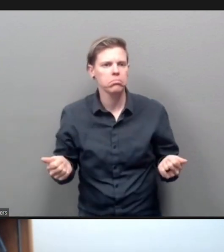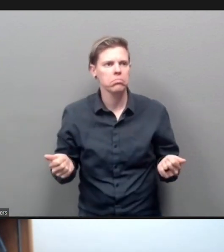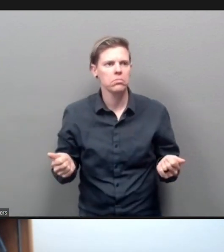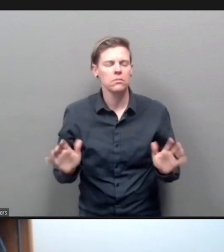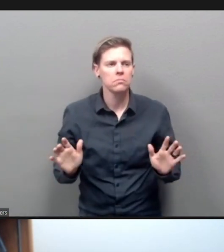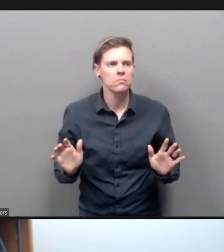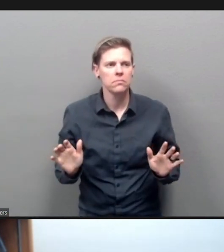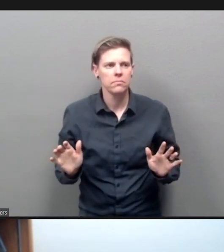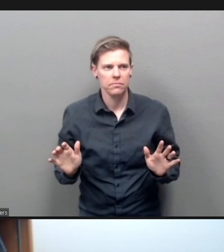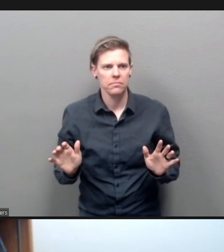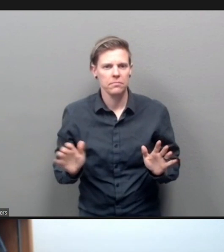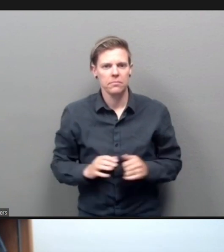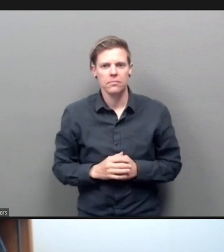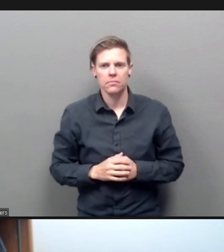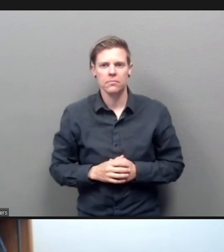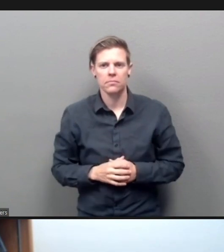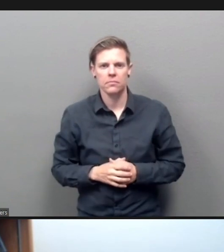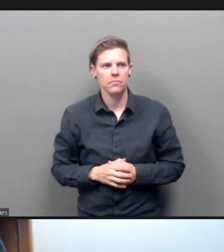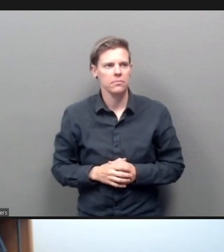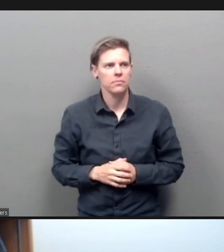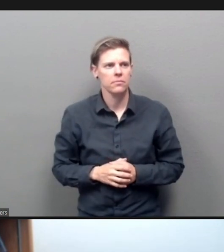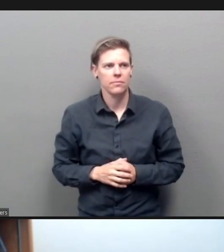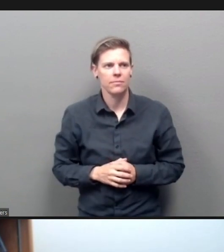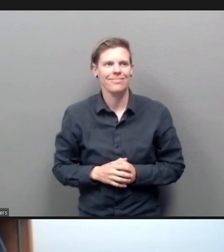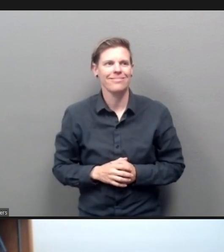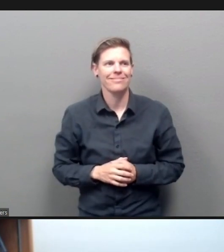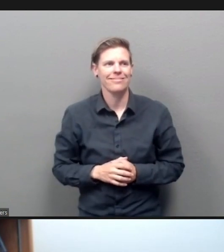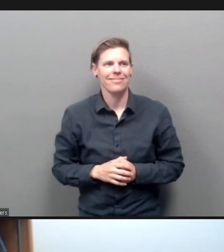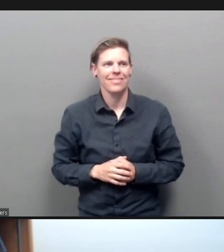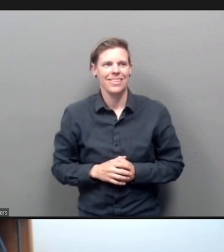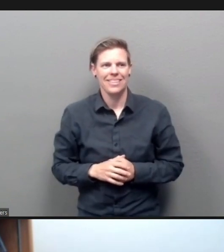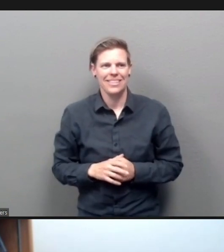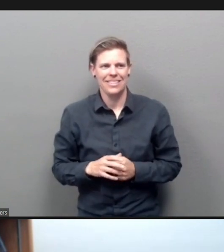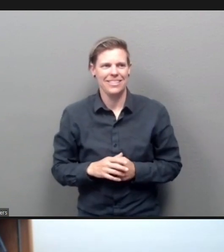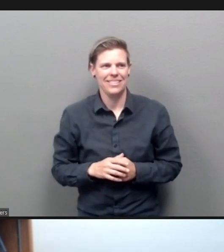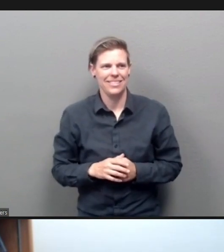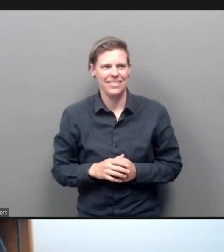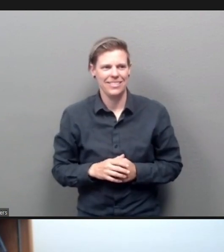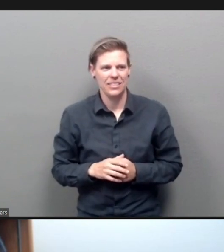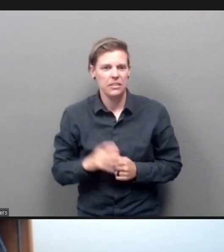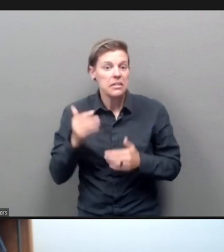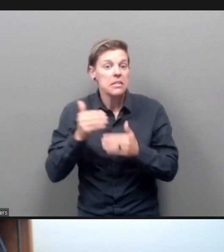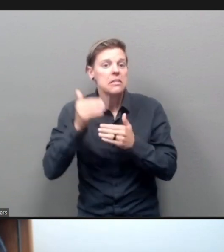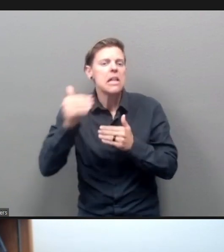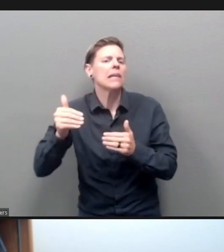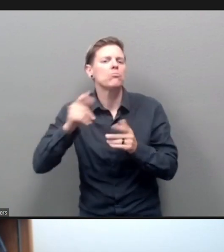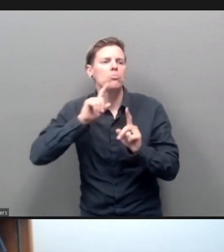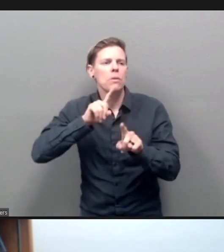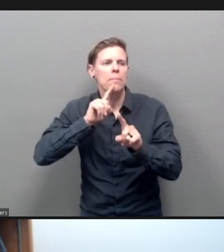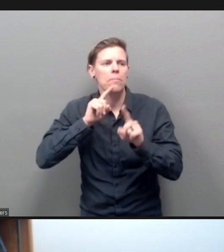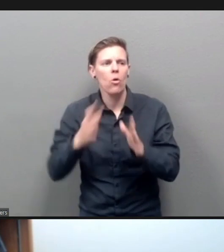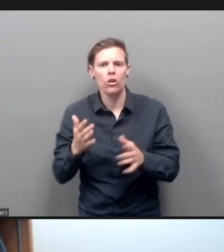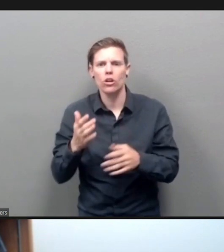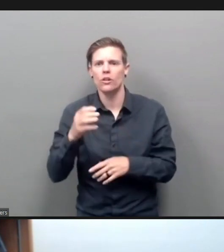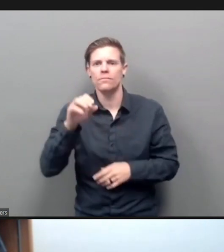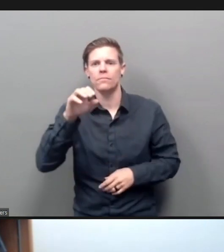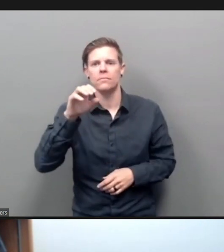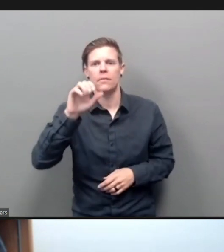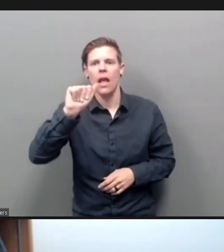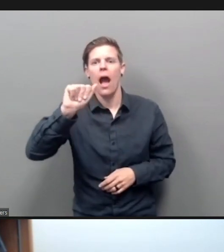Yep. Thanks very much. Okay, next we'll turn to Algernon Damasa. Algernon, you are unmuted.